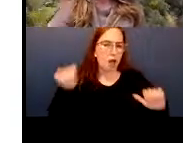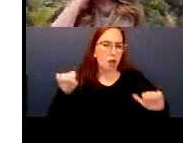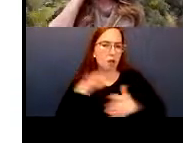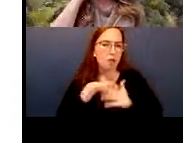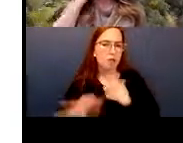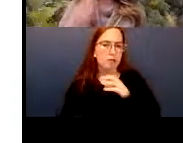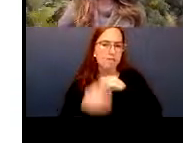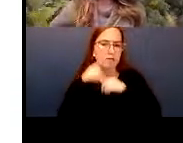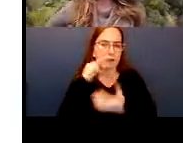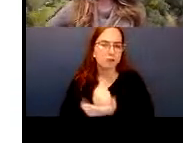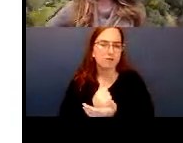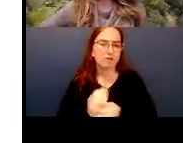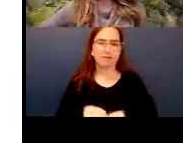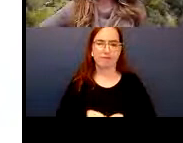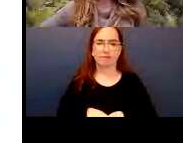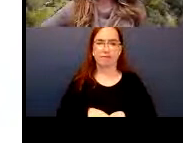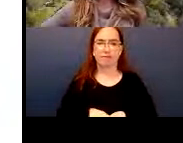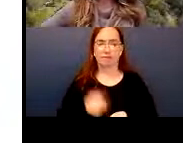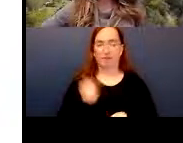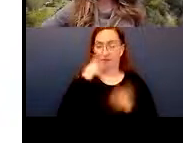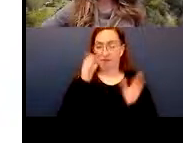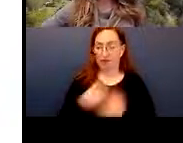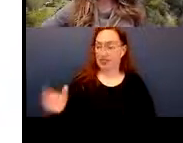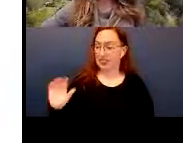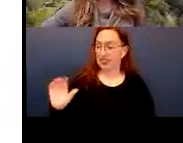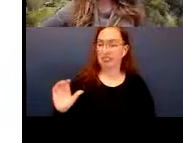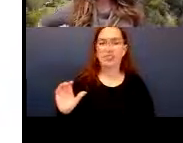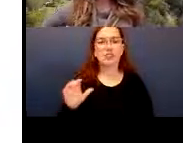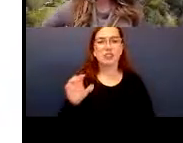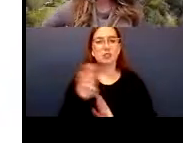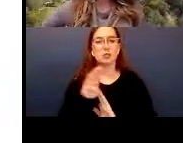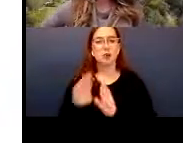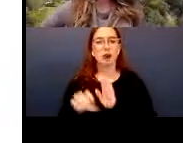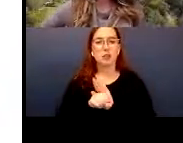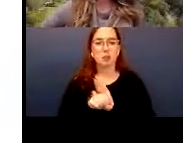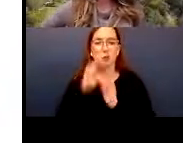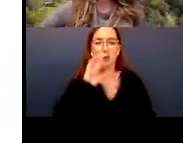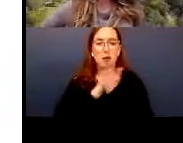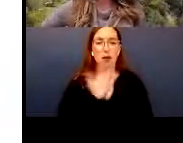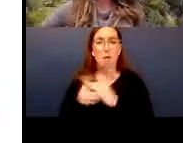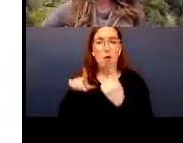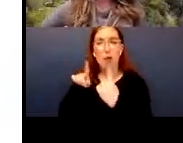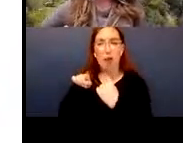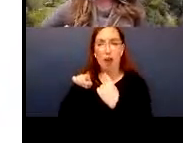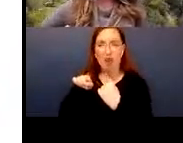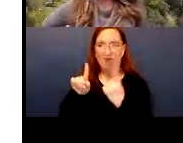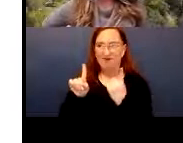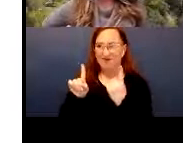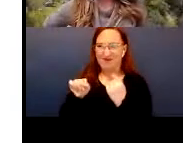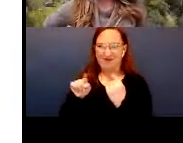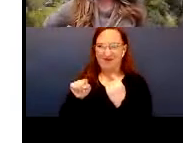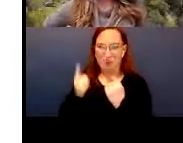Barton Springs Road in this concept would be reduced to one lane of travel in each direction